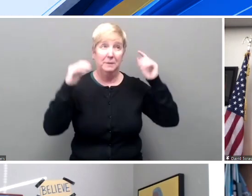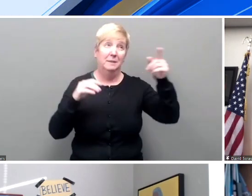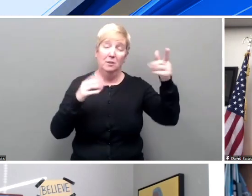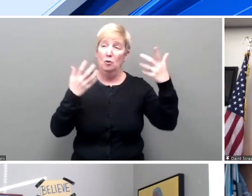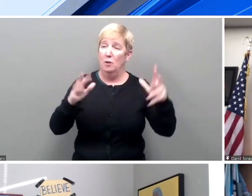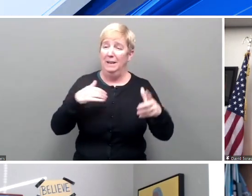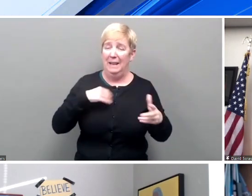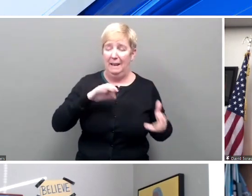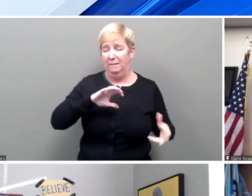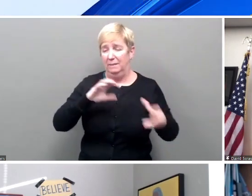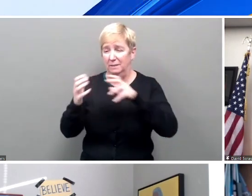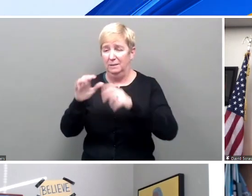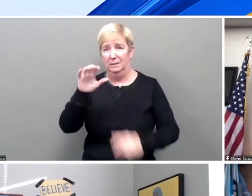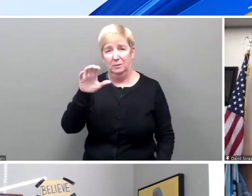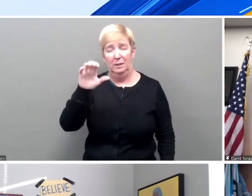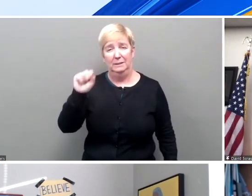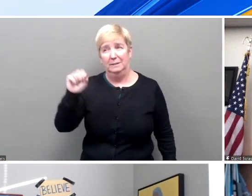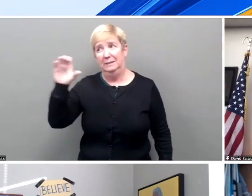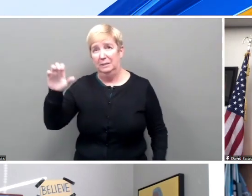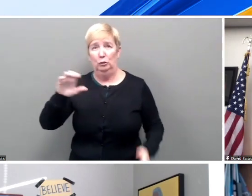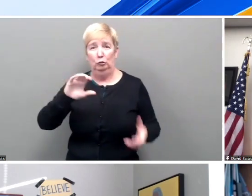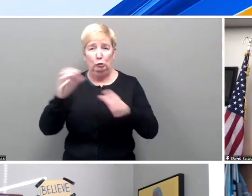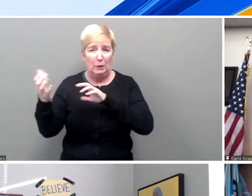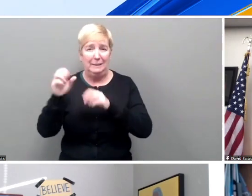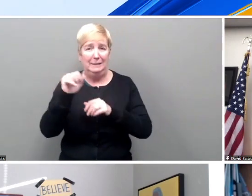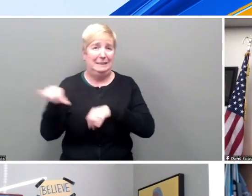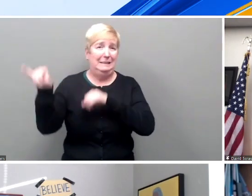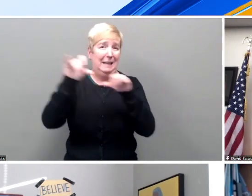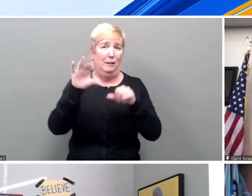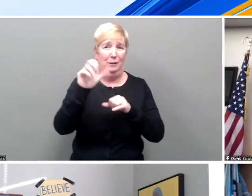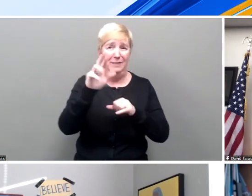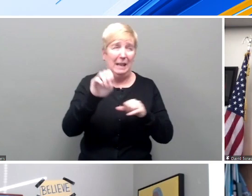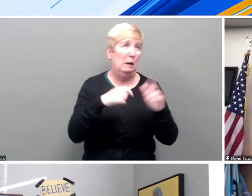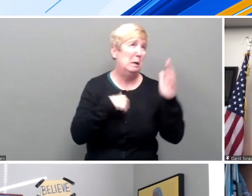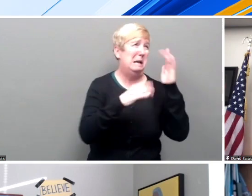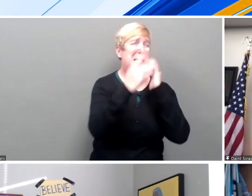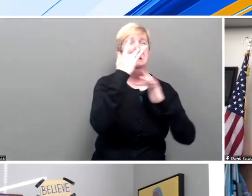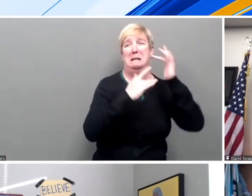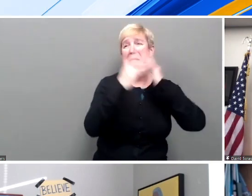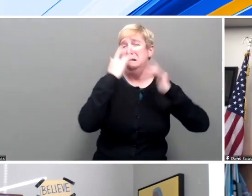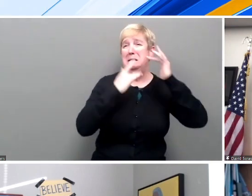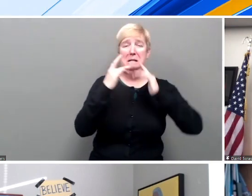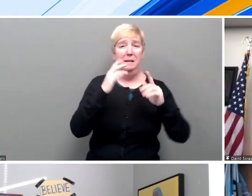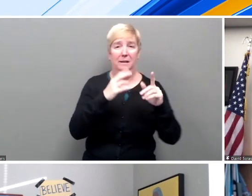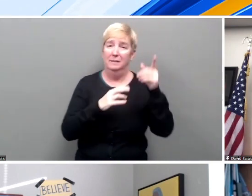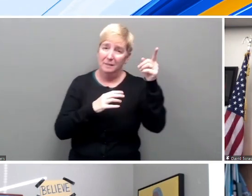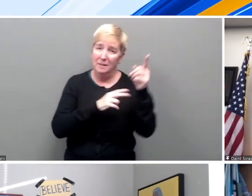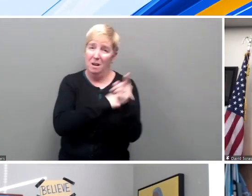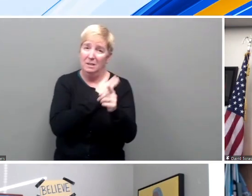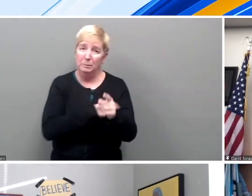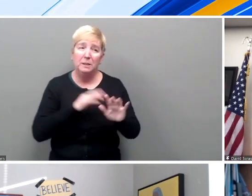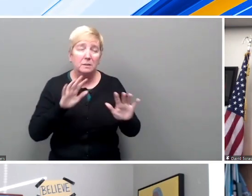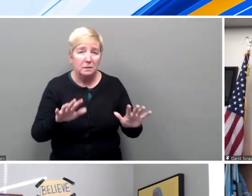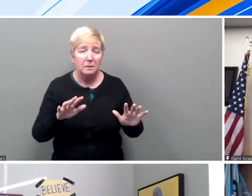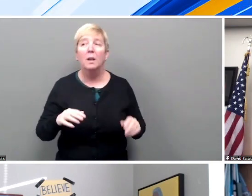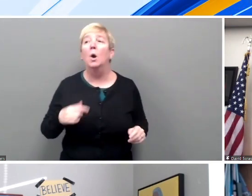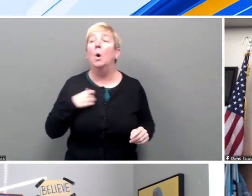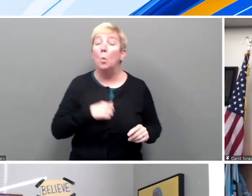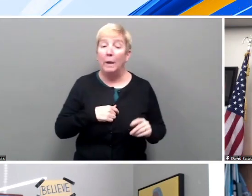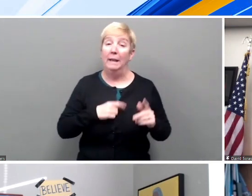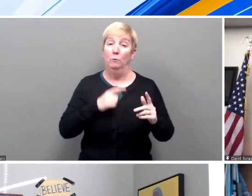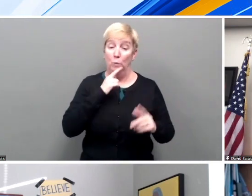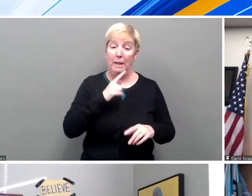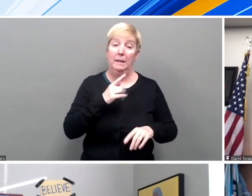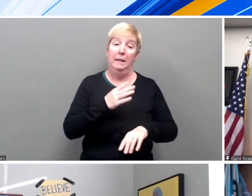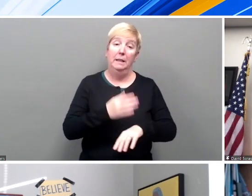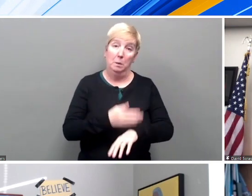of care. So even though we're so far into this, and we've made so many advancements